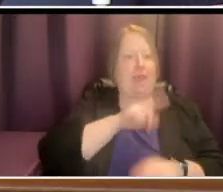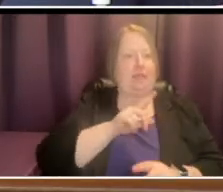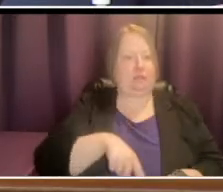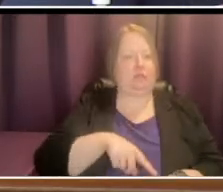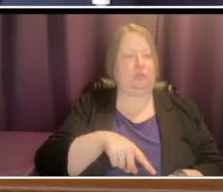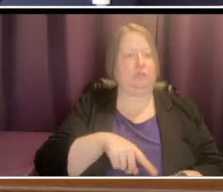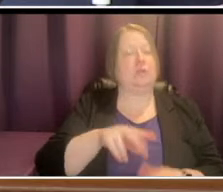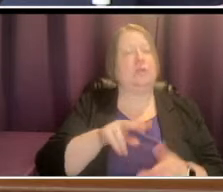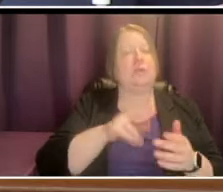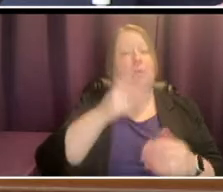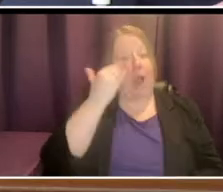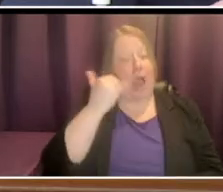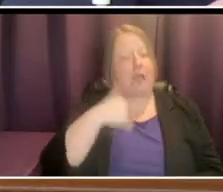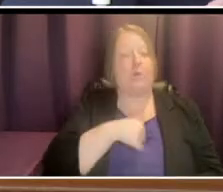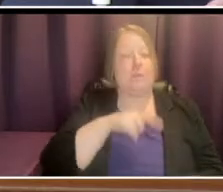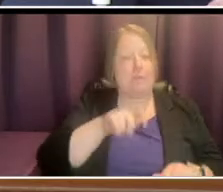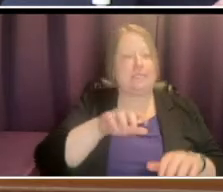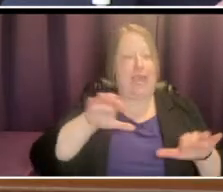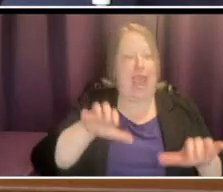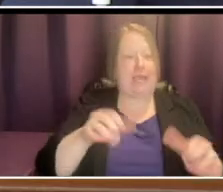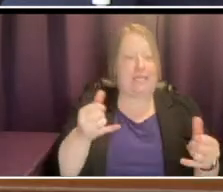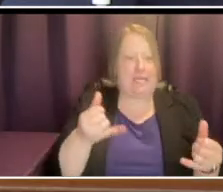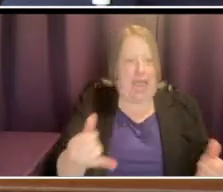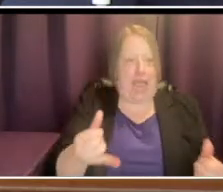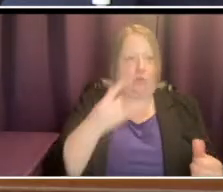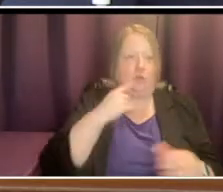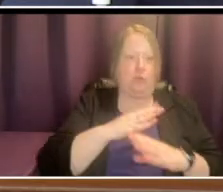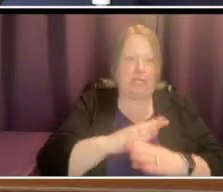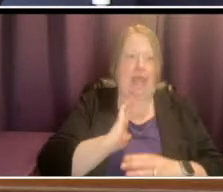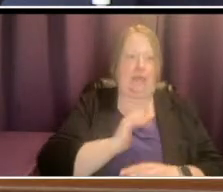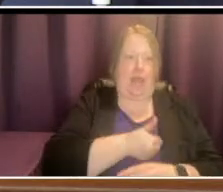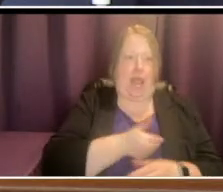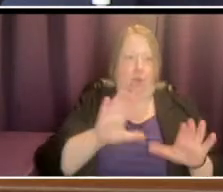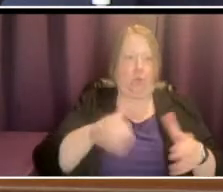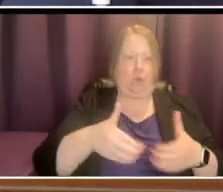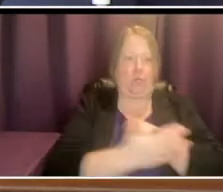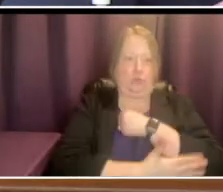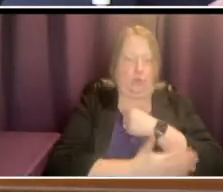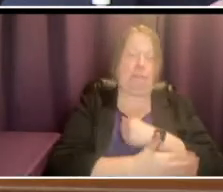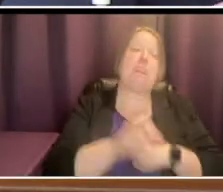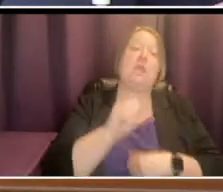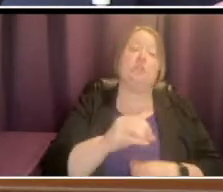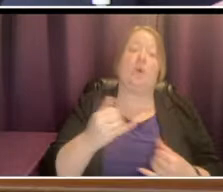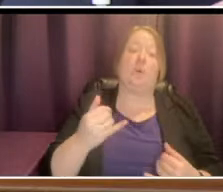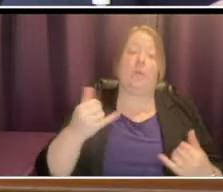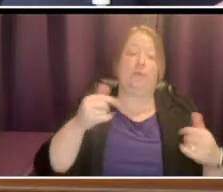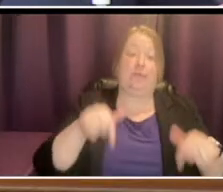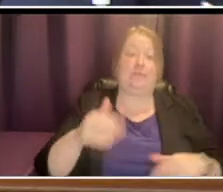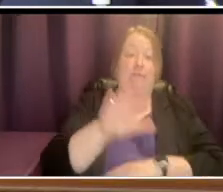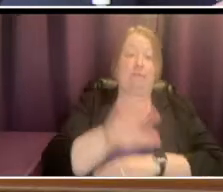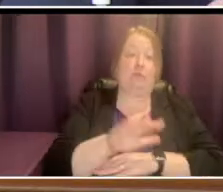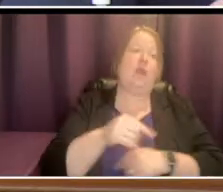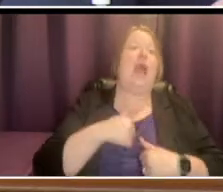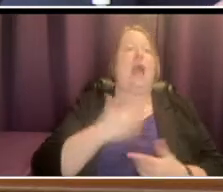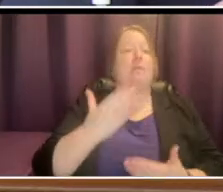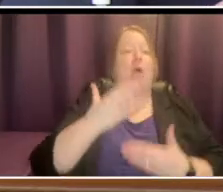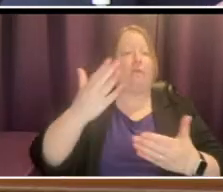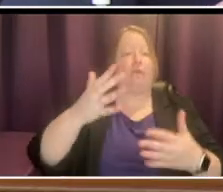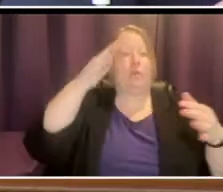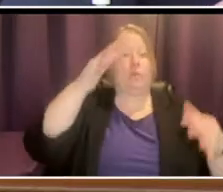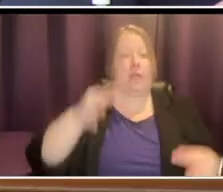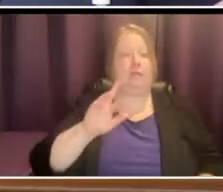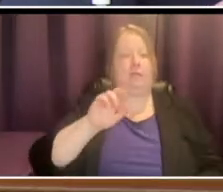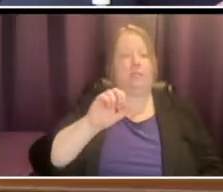this afternoon, I am offering this resolution that the committee direct the chairman to issue a